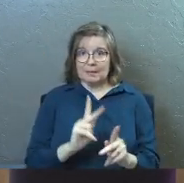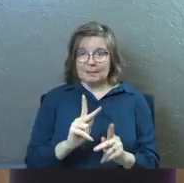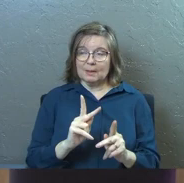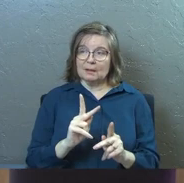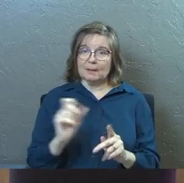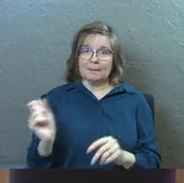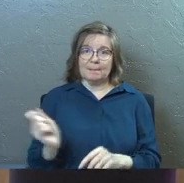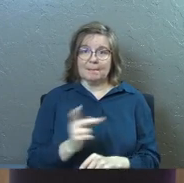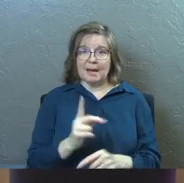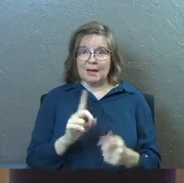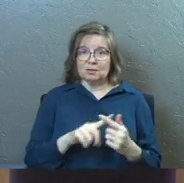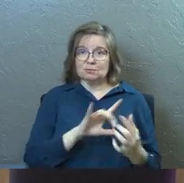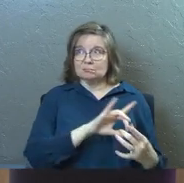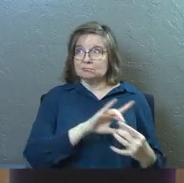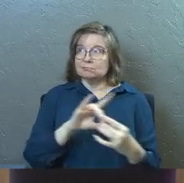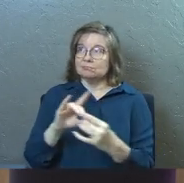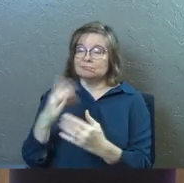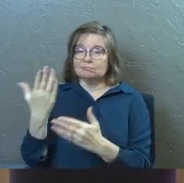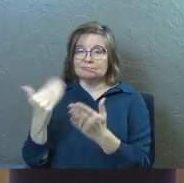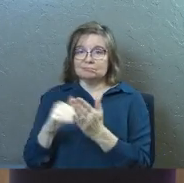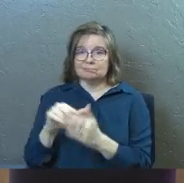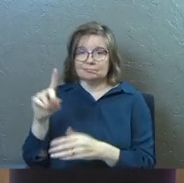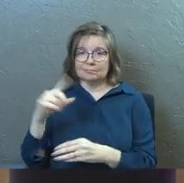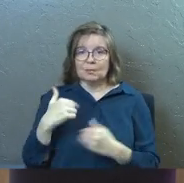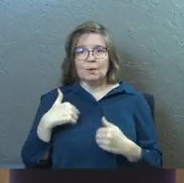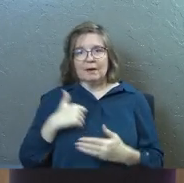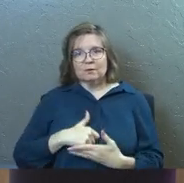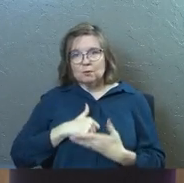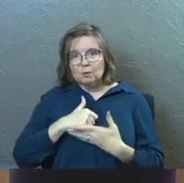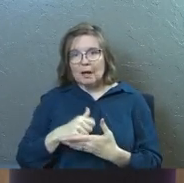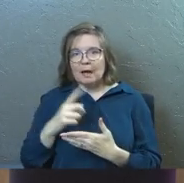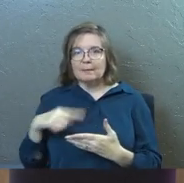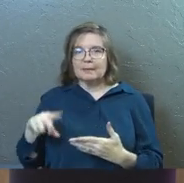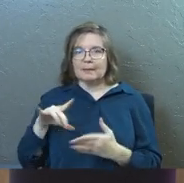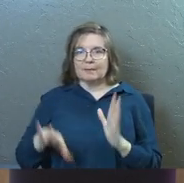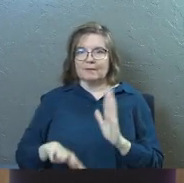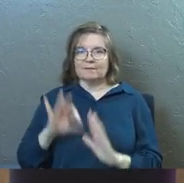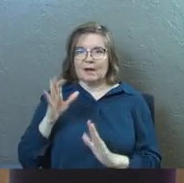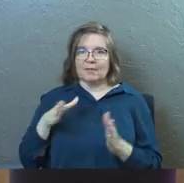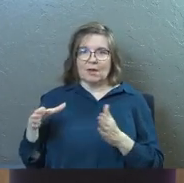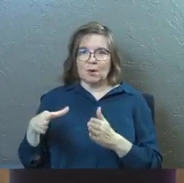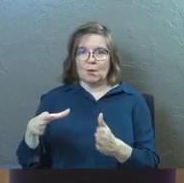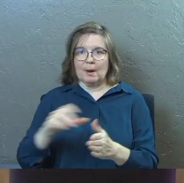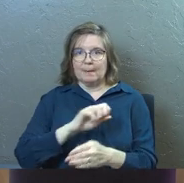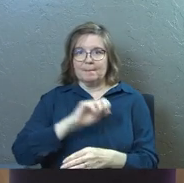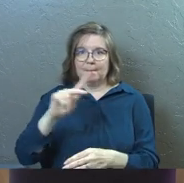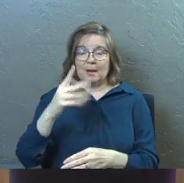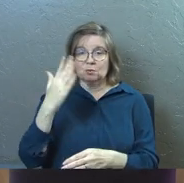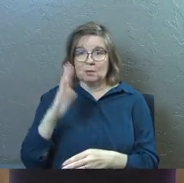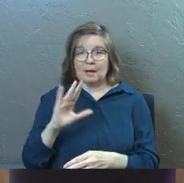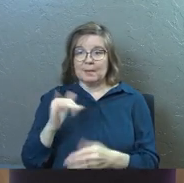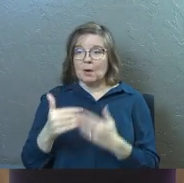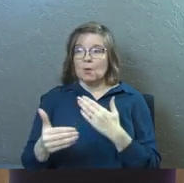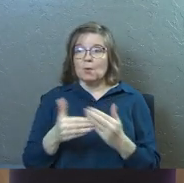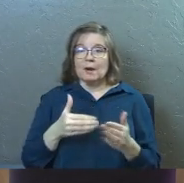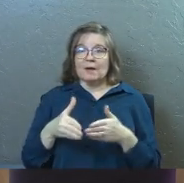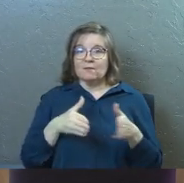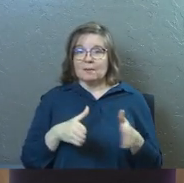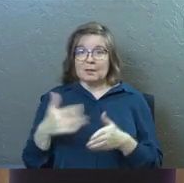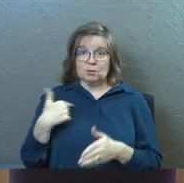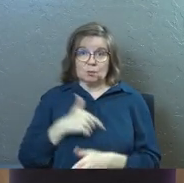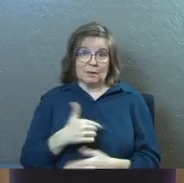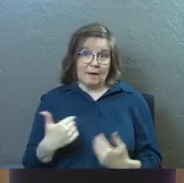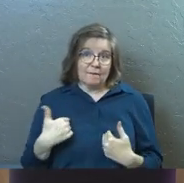people back to him? We gotta help them find their way back to God by whatever means